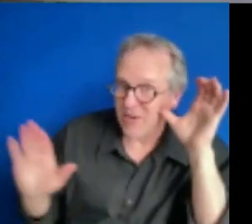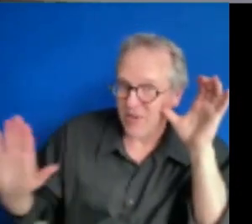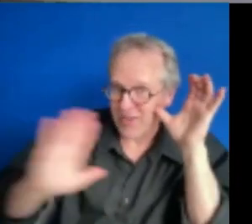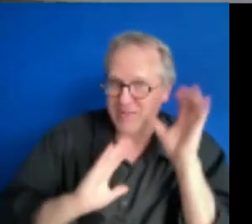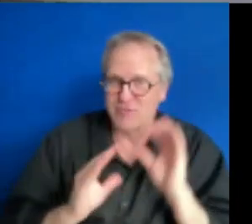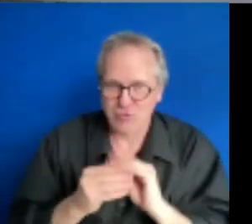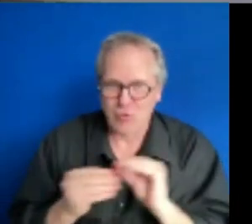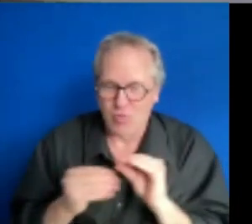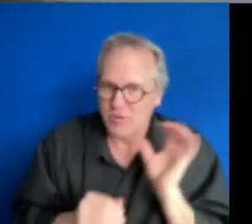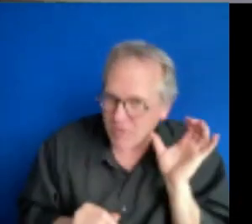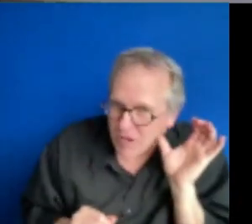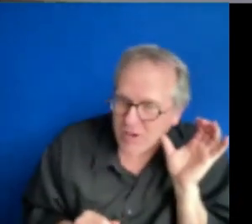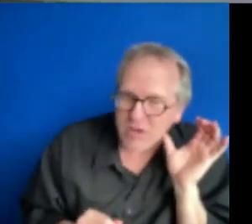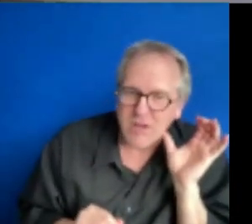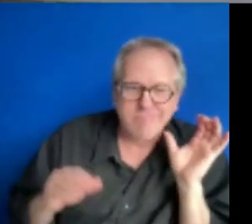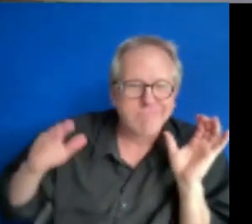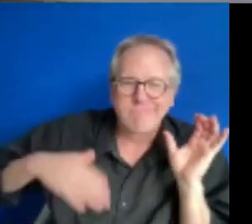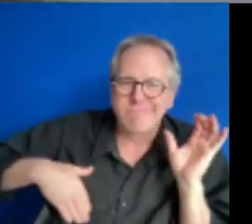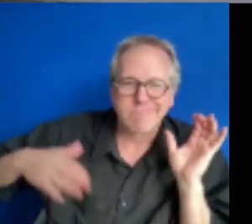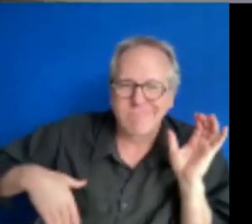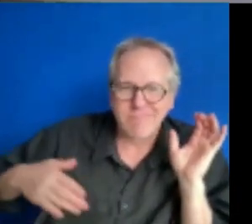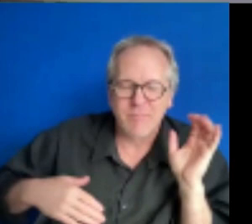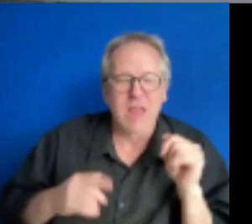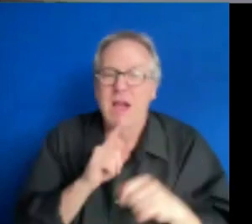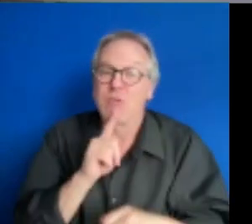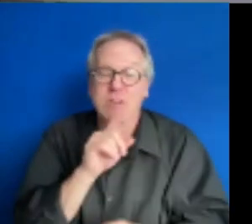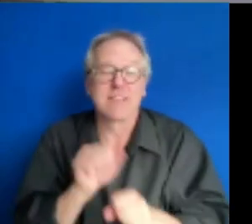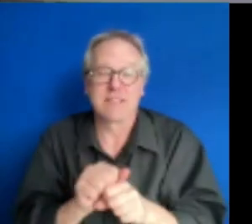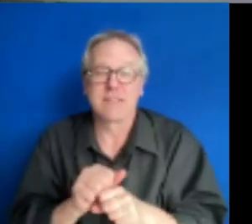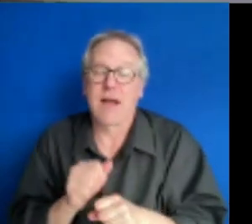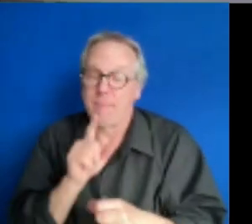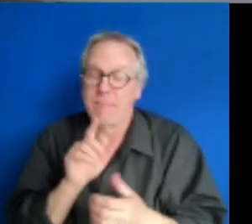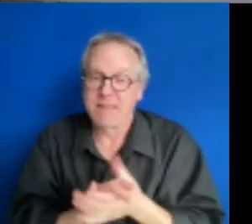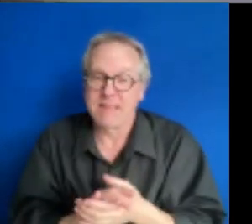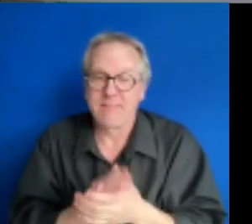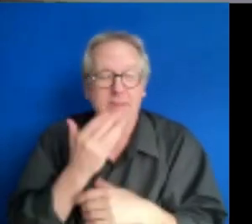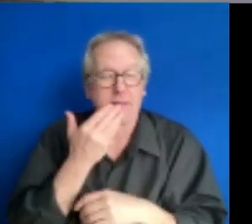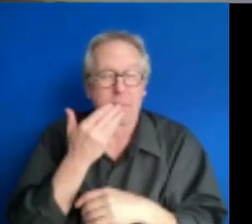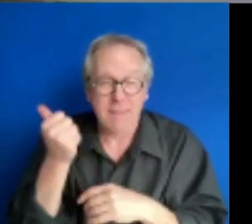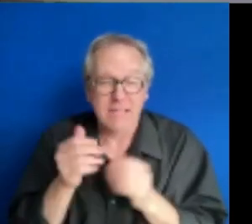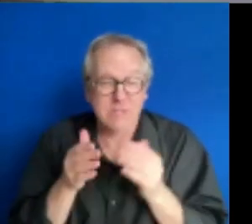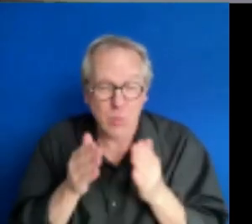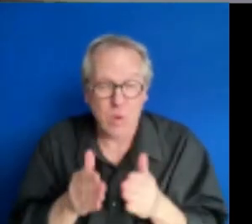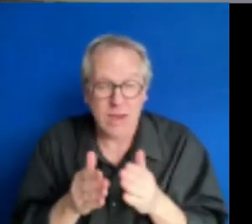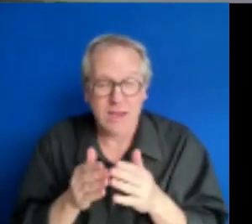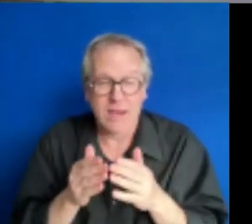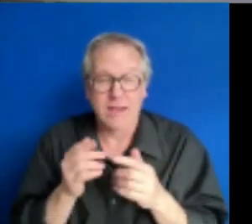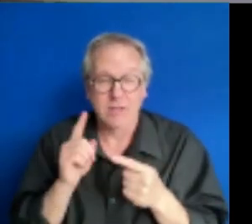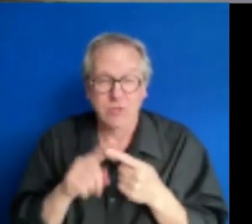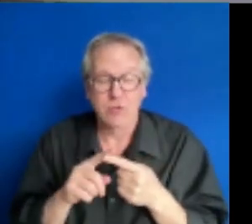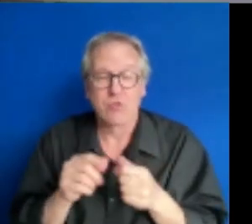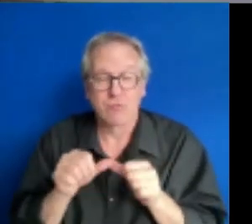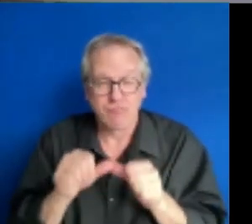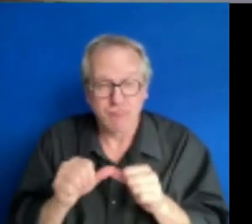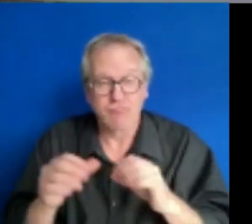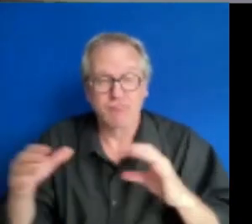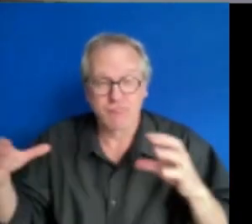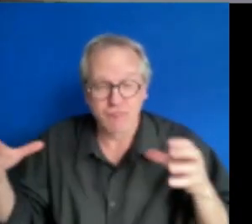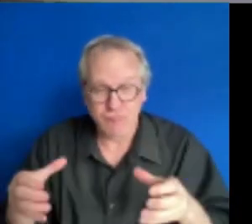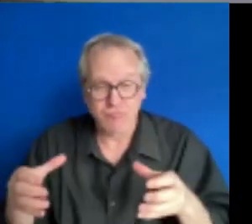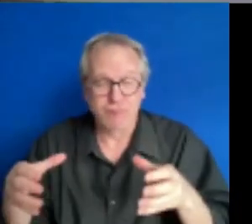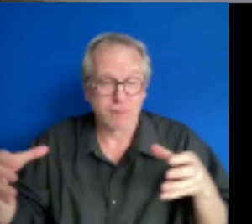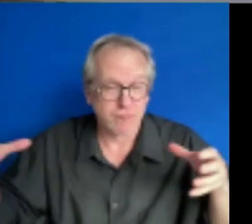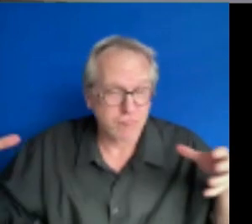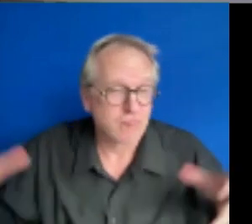really believe in my heart of hearts that the best way we will continue to bridge those kind of gaps and we